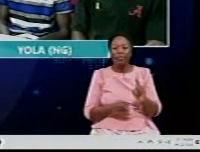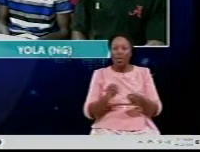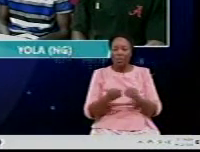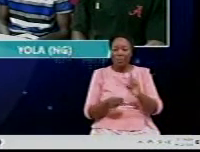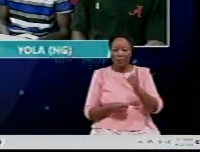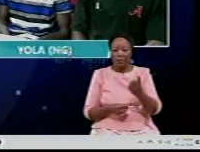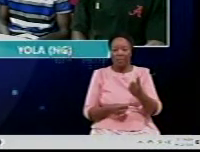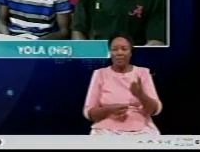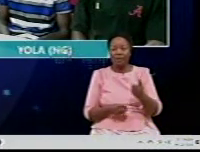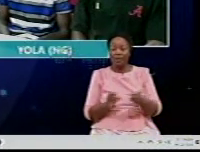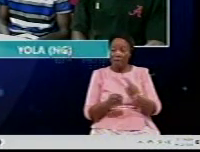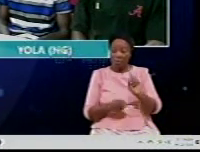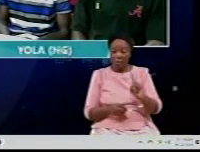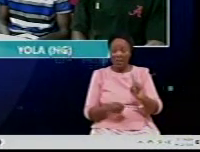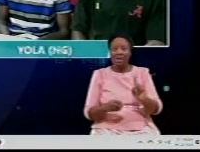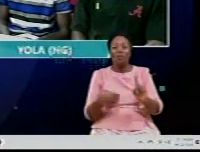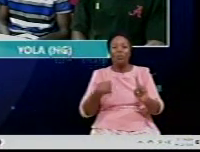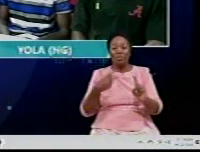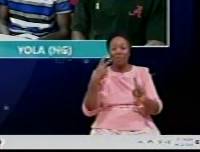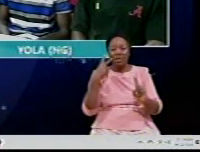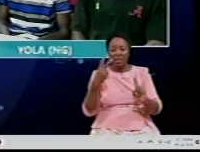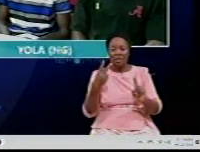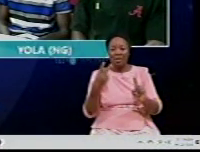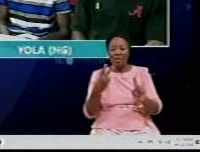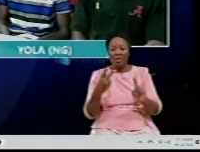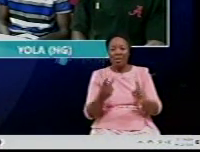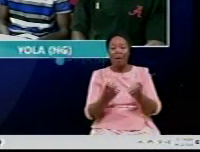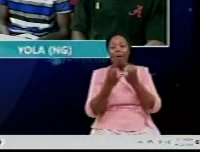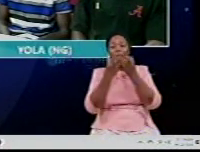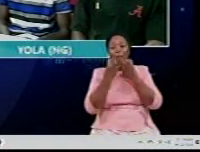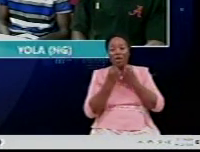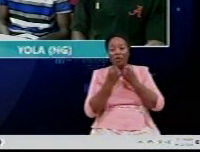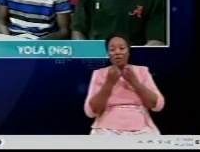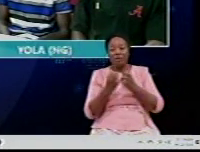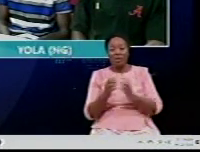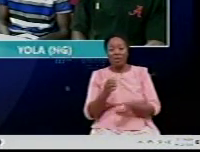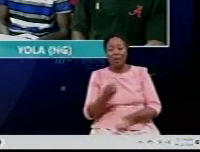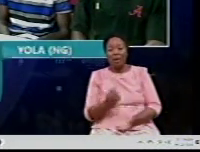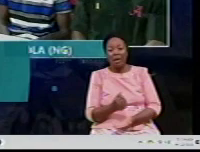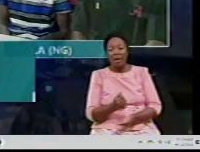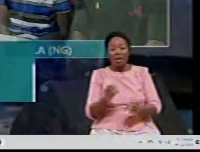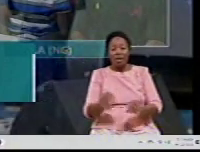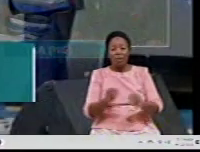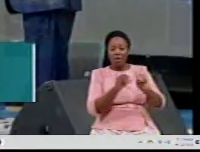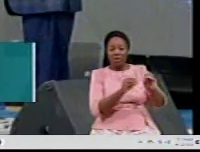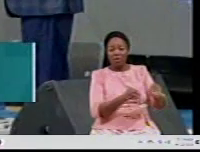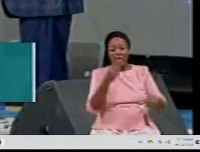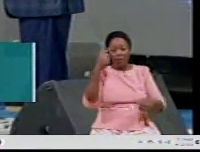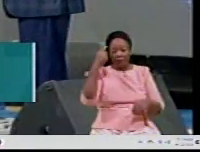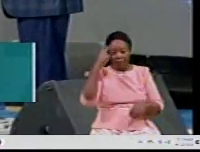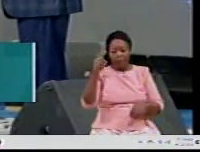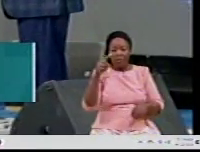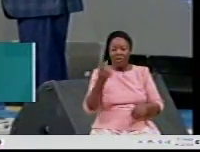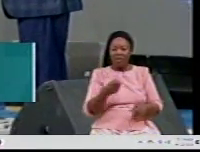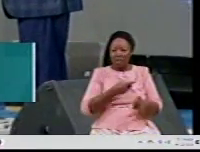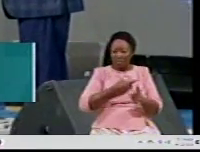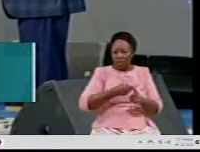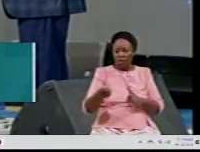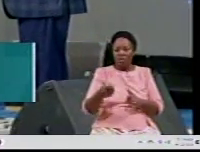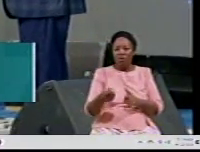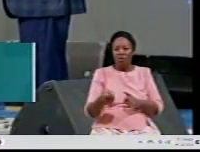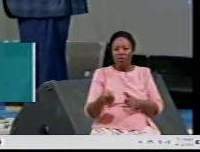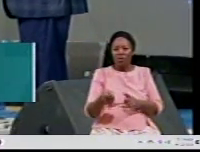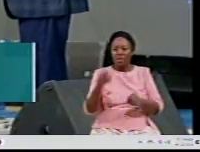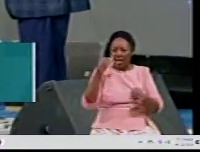Number one, we're looking at precious imputation for injurious, the injurious